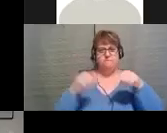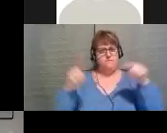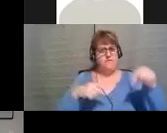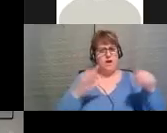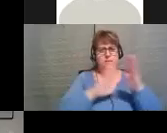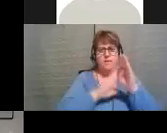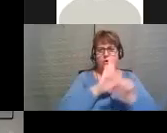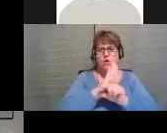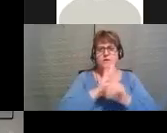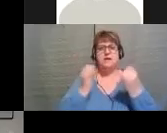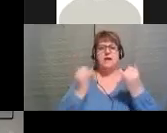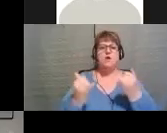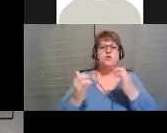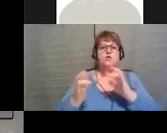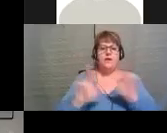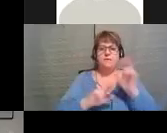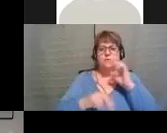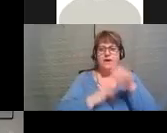for an international rotation.